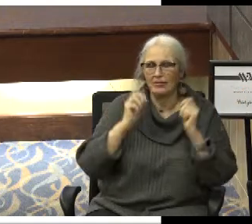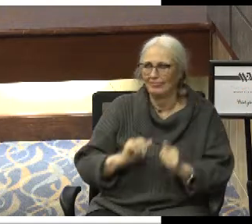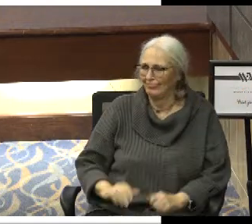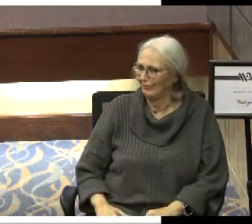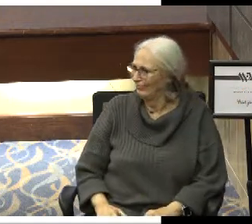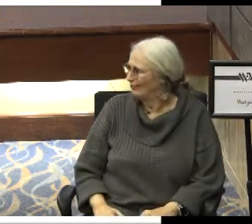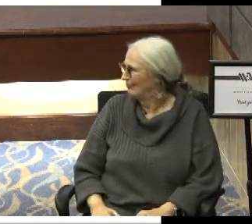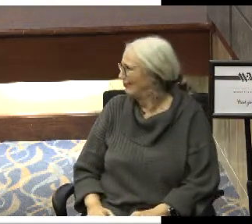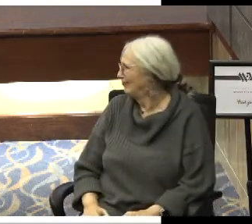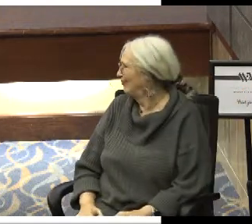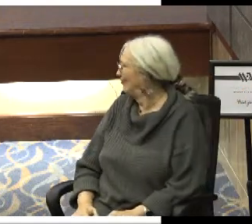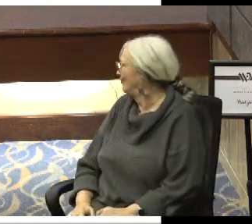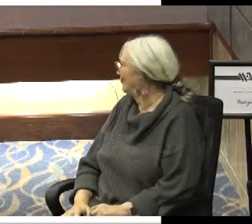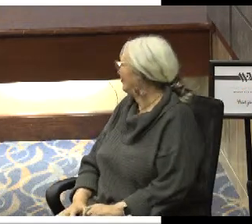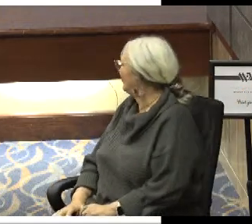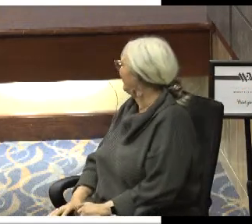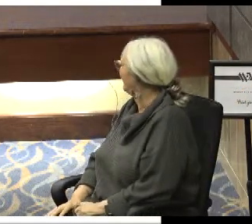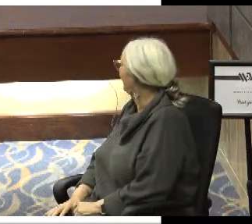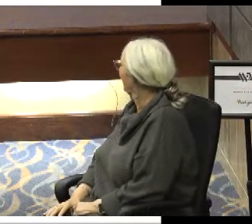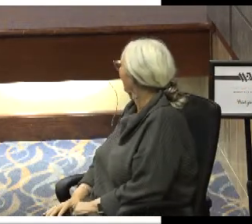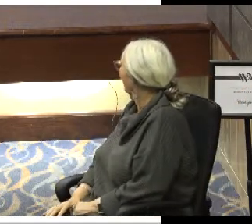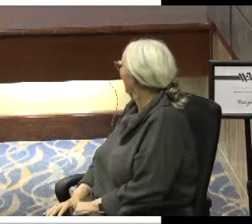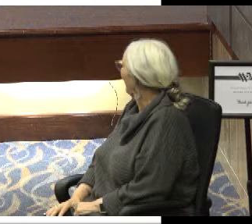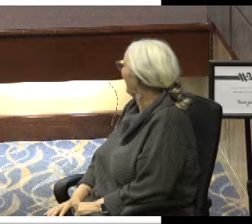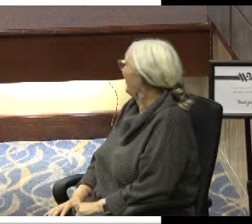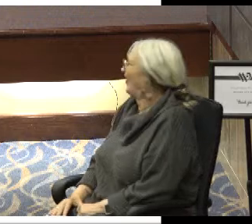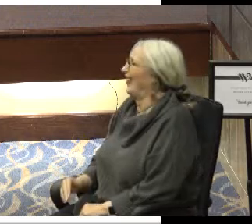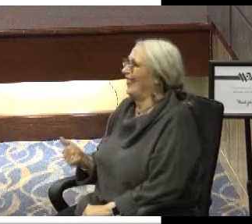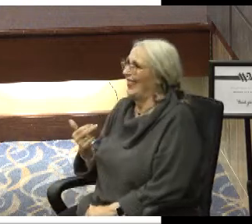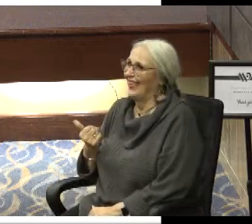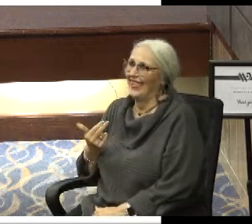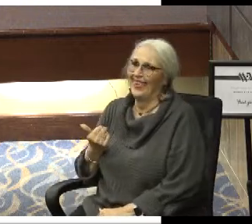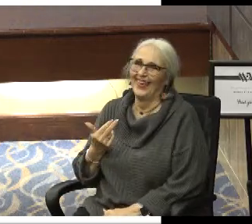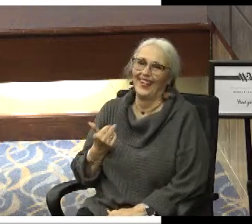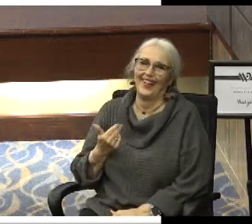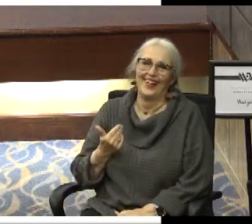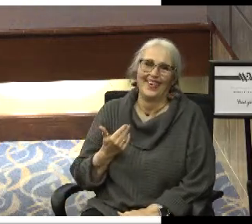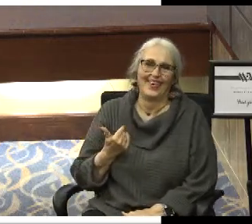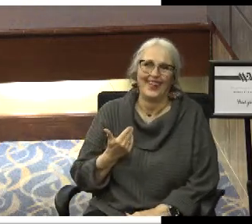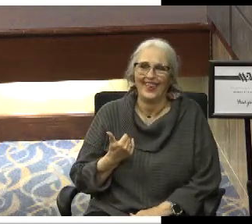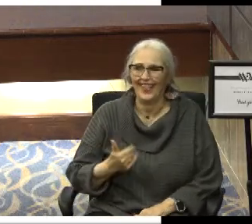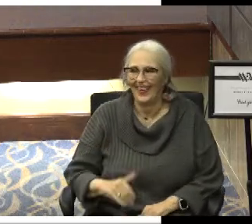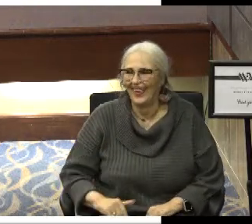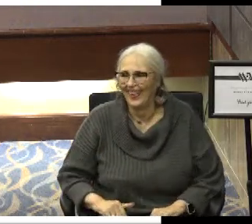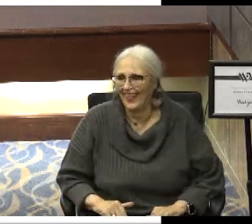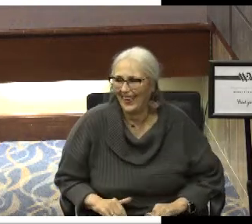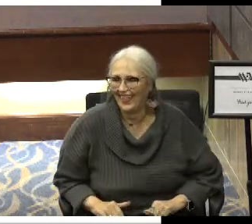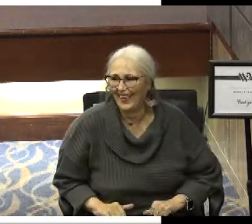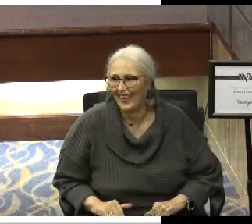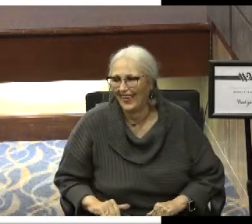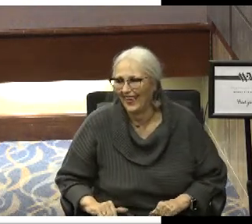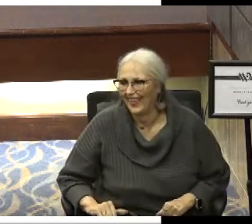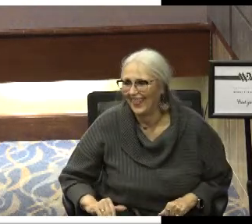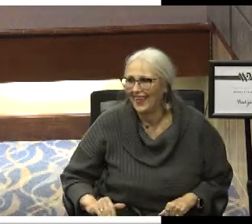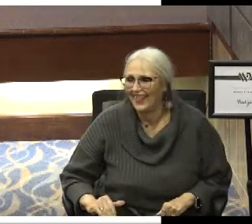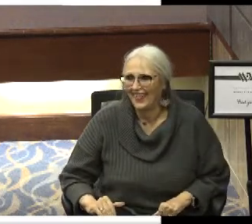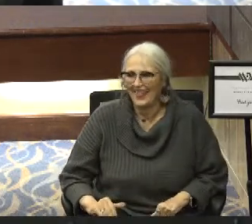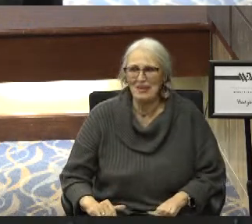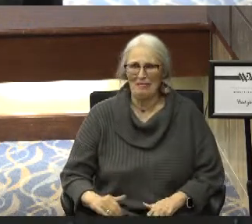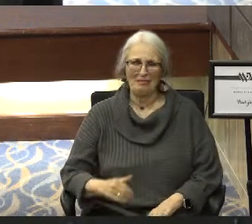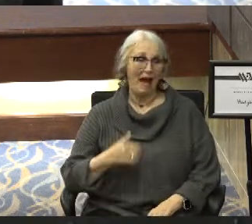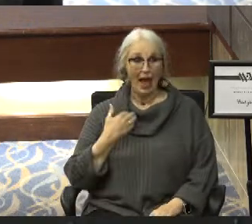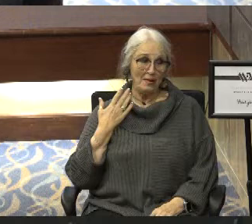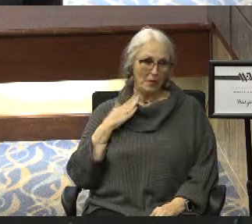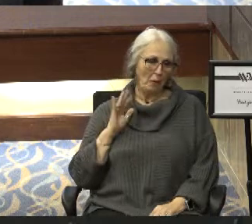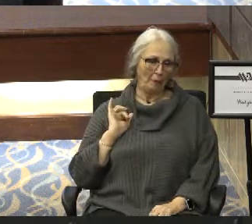up here. He came after Wolfman Jack. AM radio. Very good. I